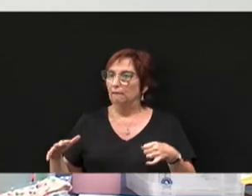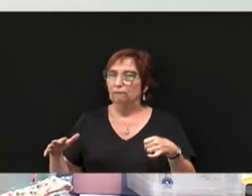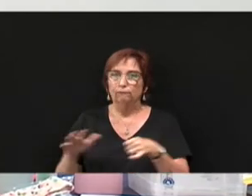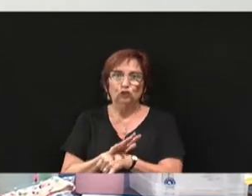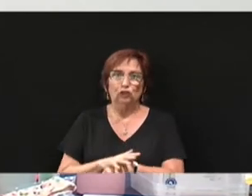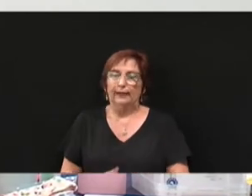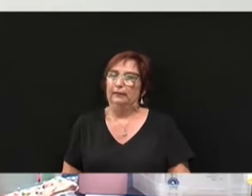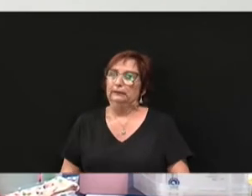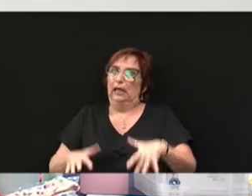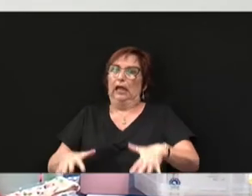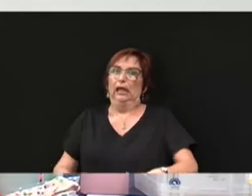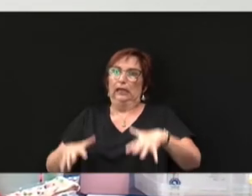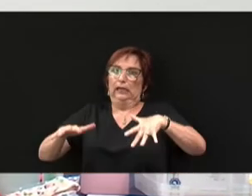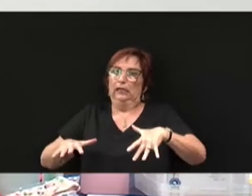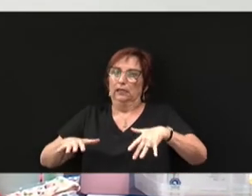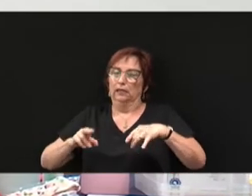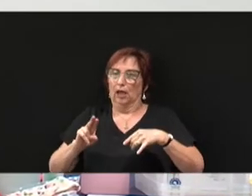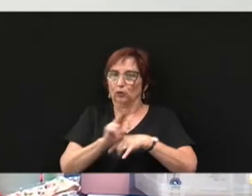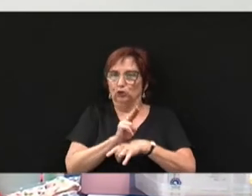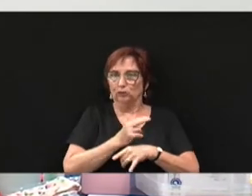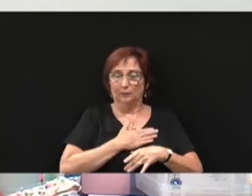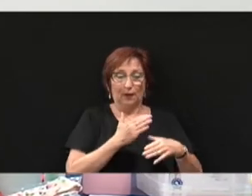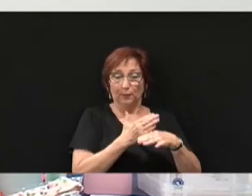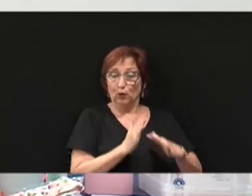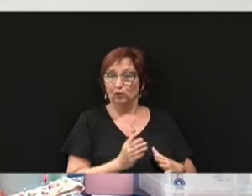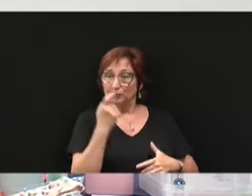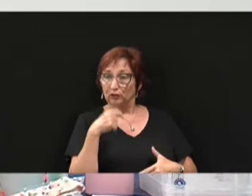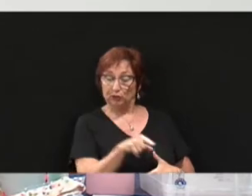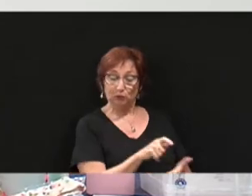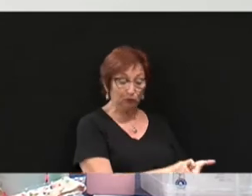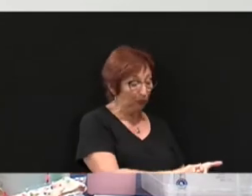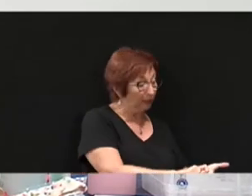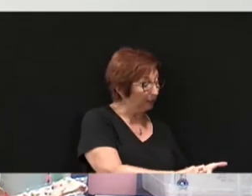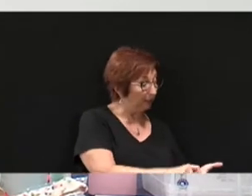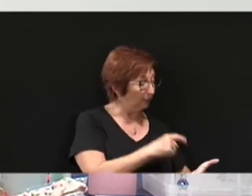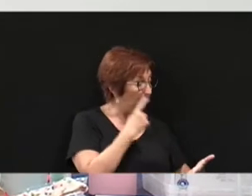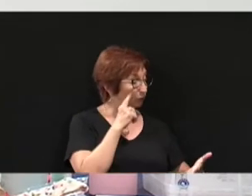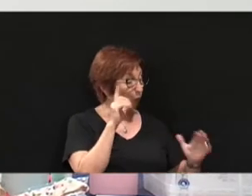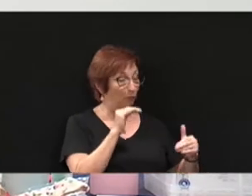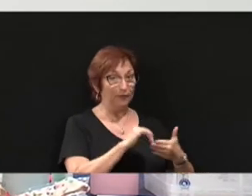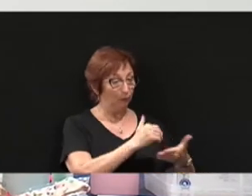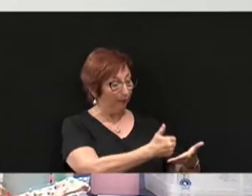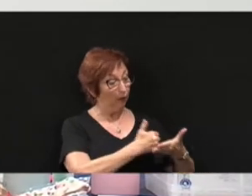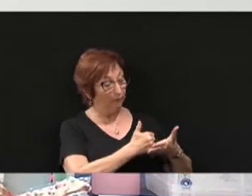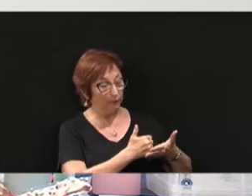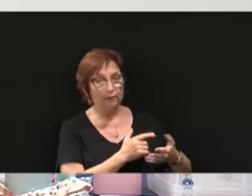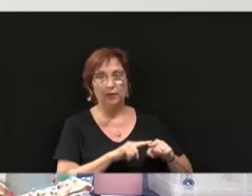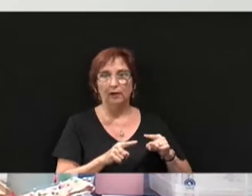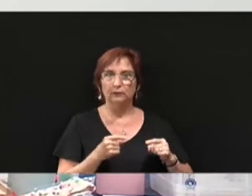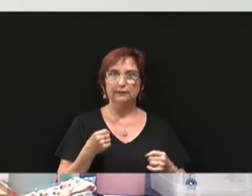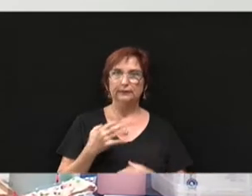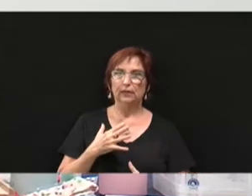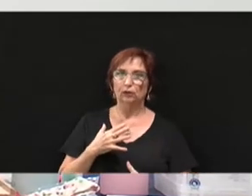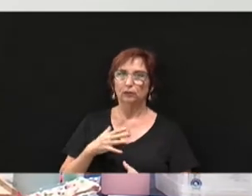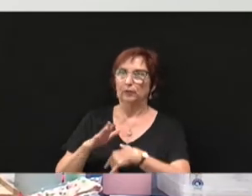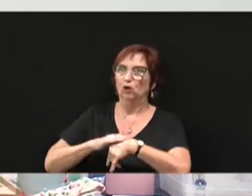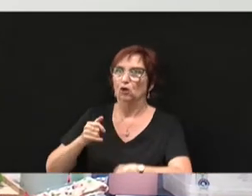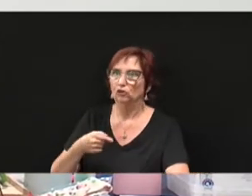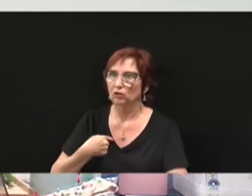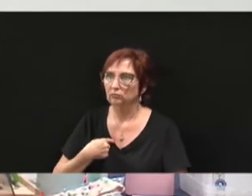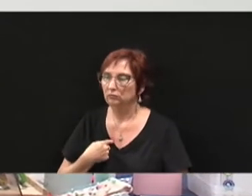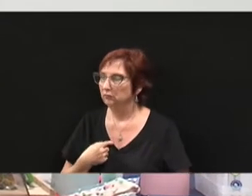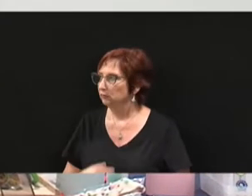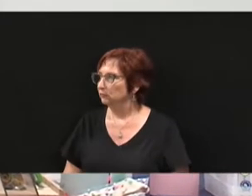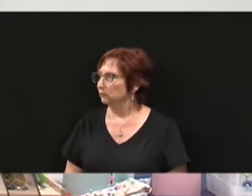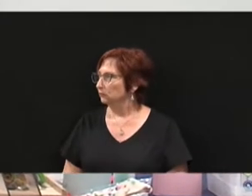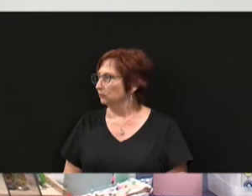was using my partner's because she was writing it in, and I was hoping that would help. I was scared to death to be called on. Okay.